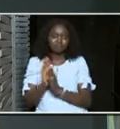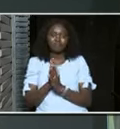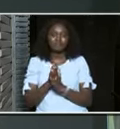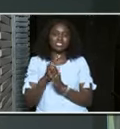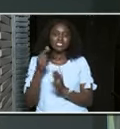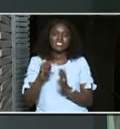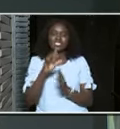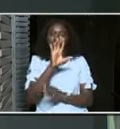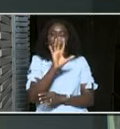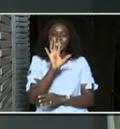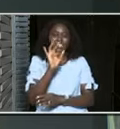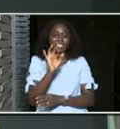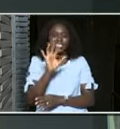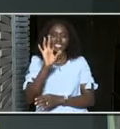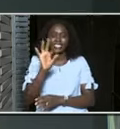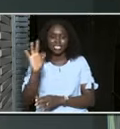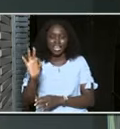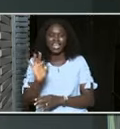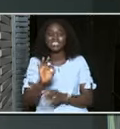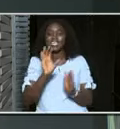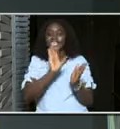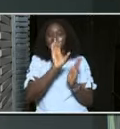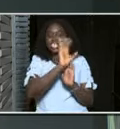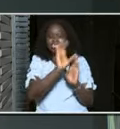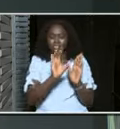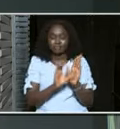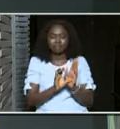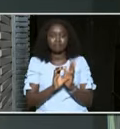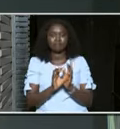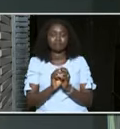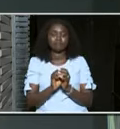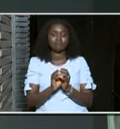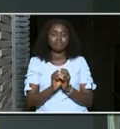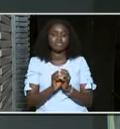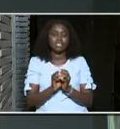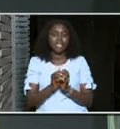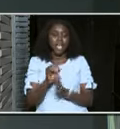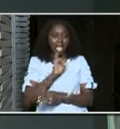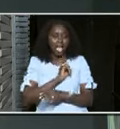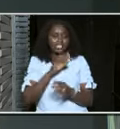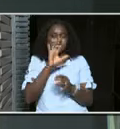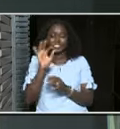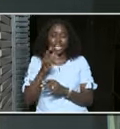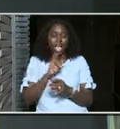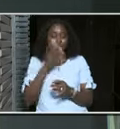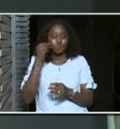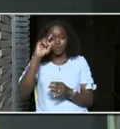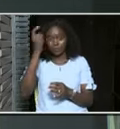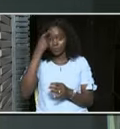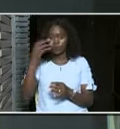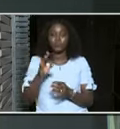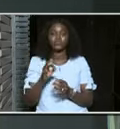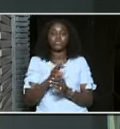1999 Constitution. And by 1999, I was governor of Kano State under the